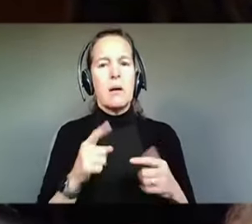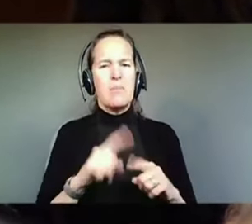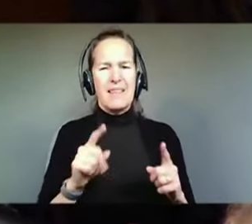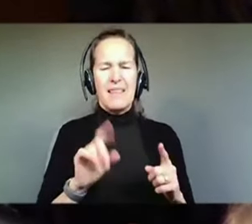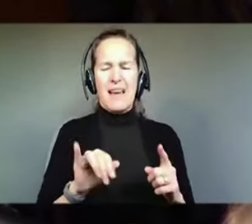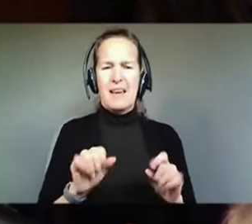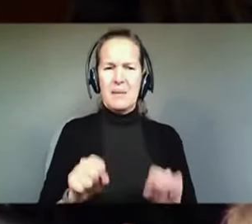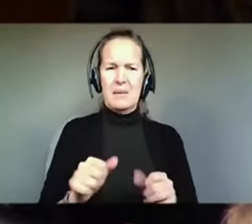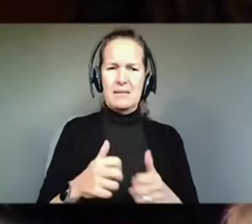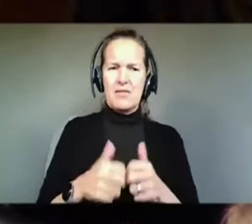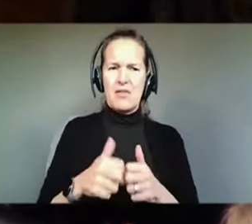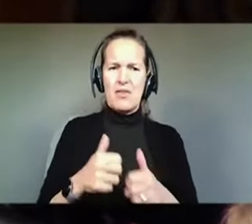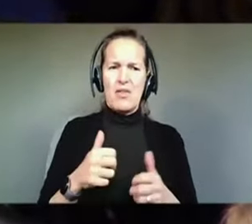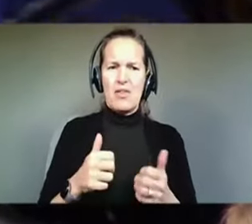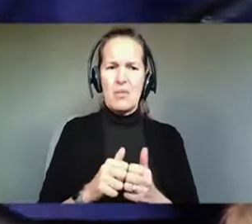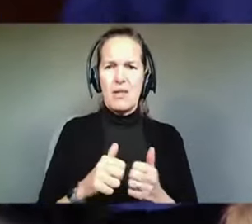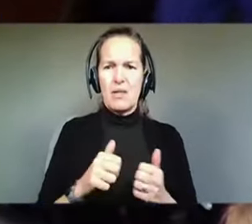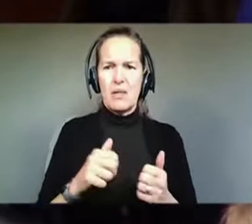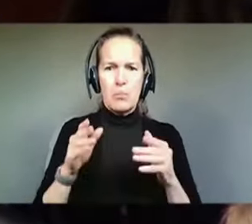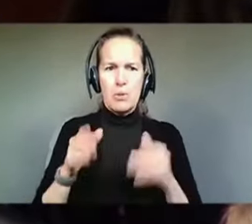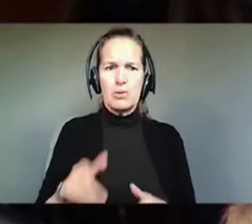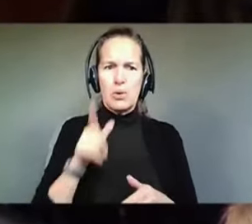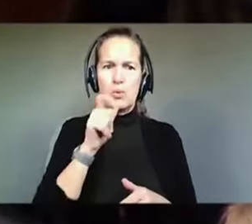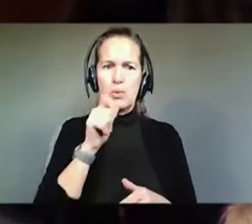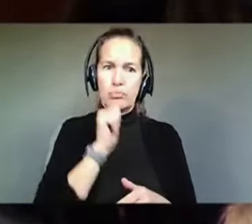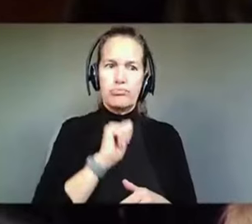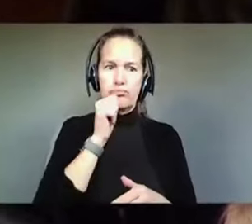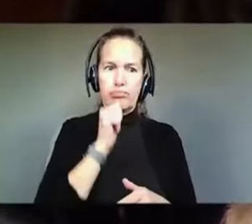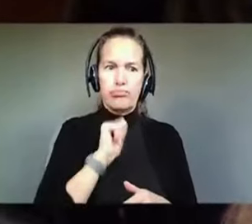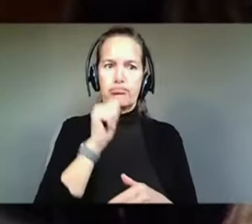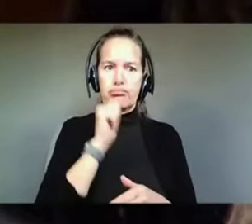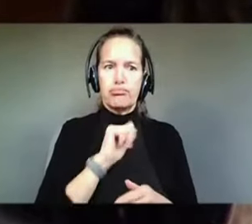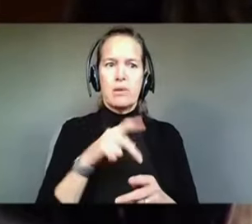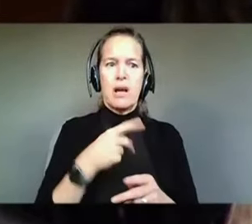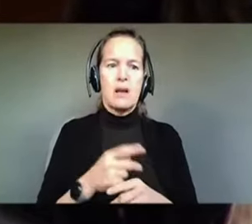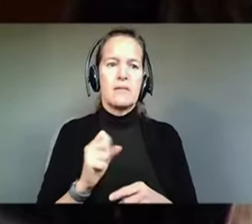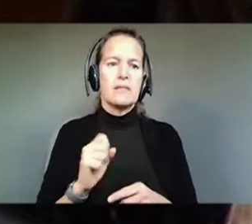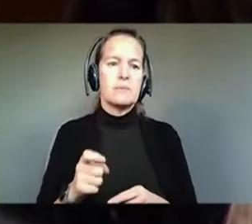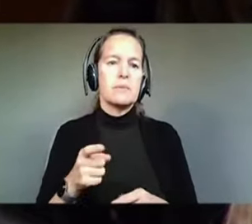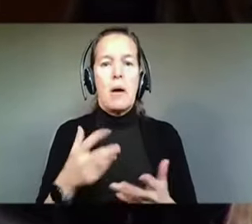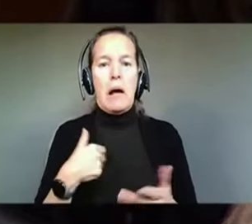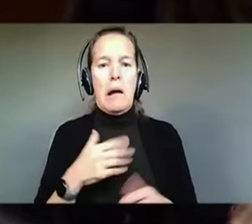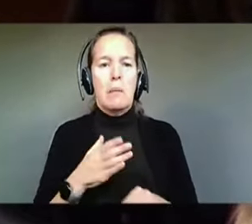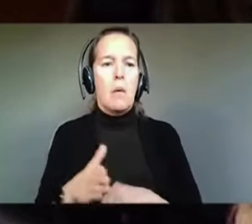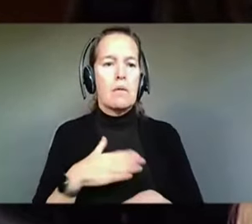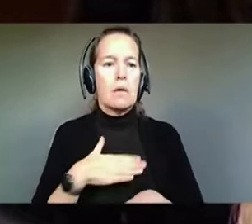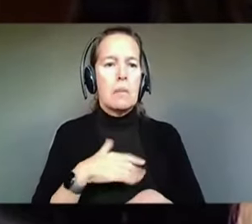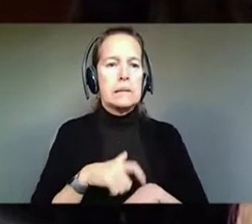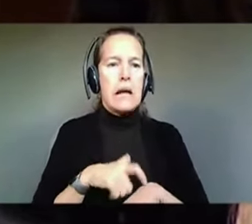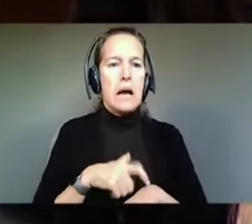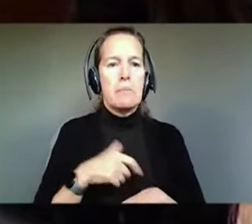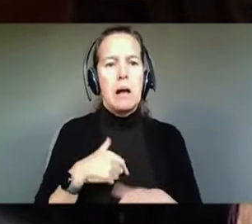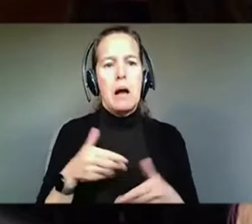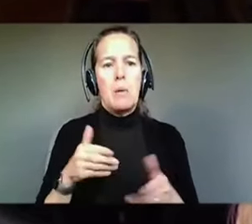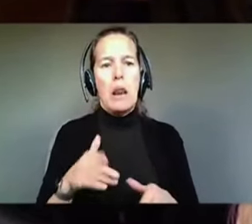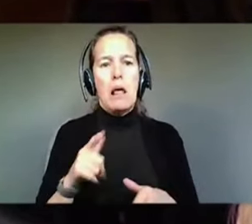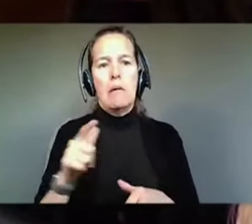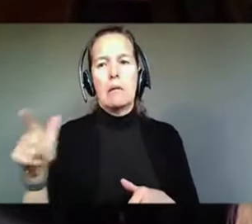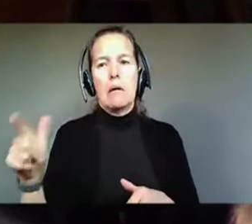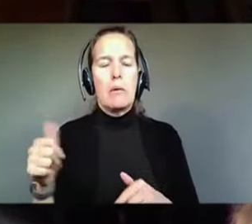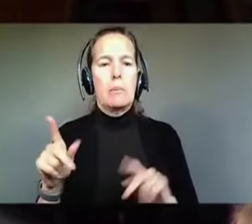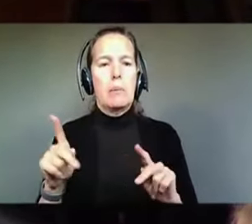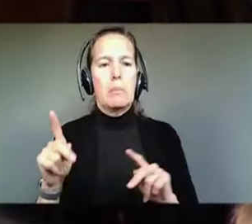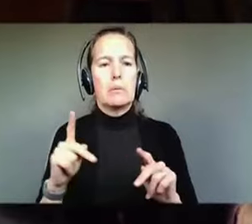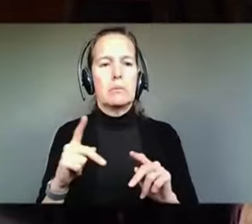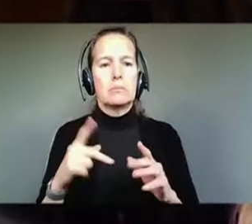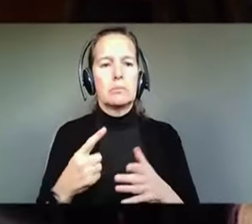continuous symptoms of the kind you describe. And I hope I'm at my time and over it. And I want to let my colleagues go, but I hope that might be something we